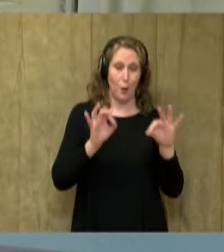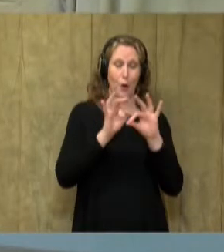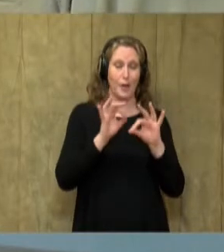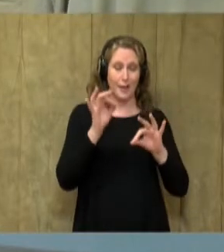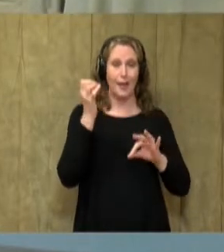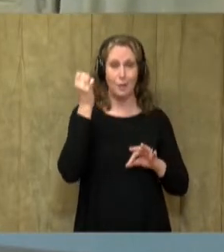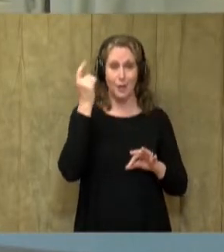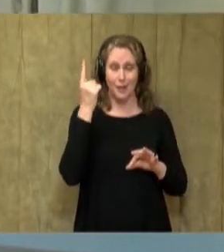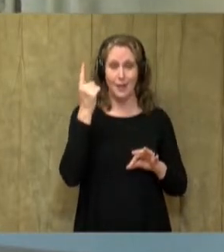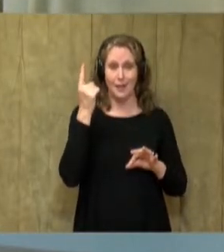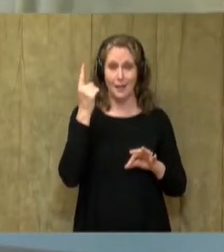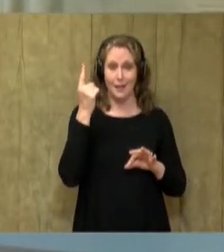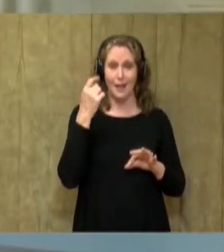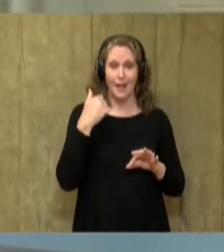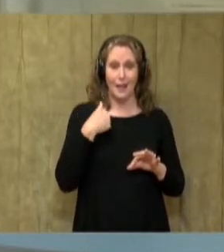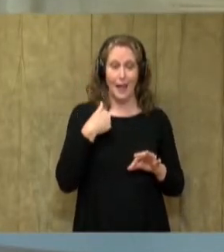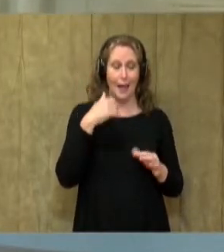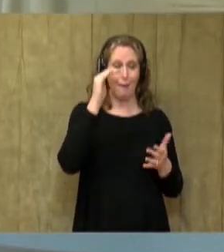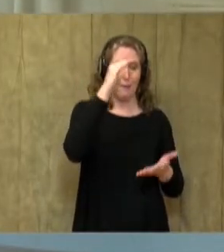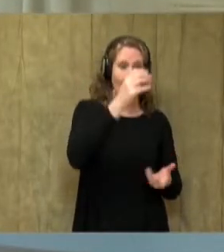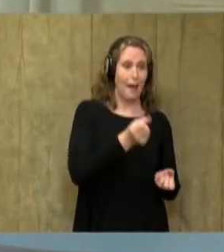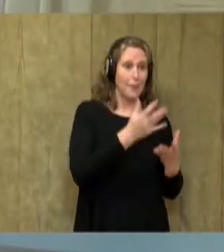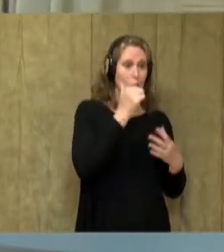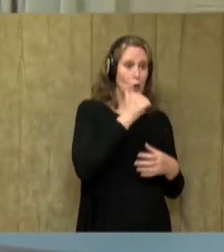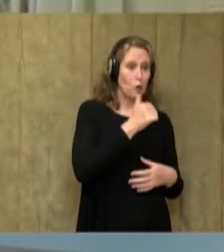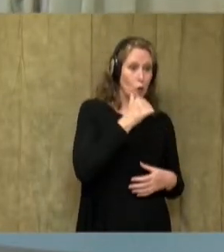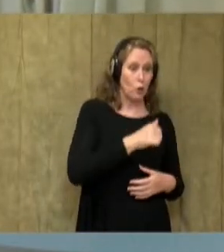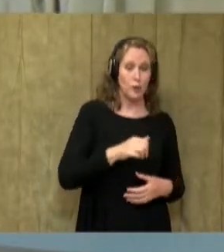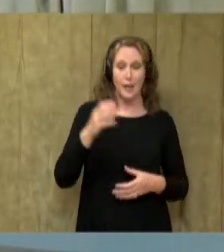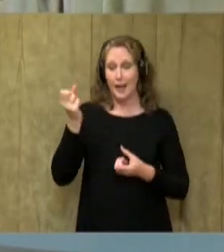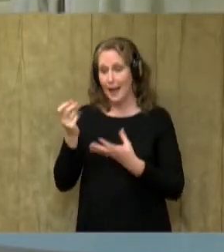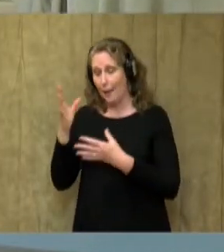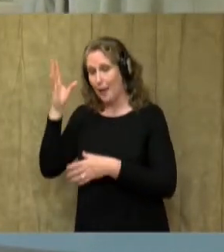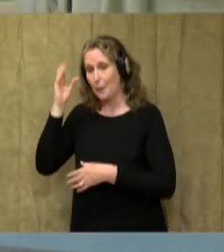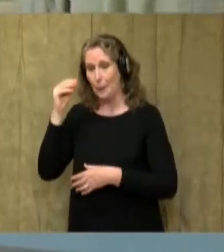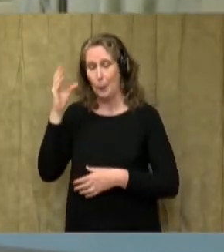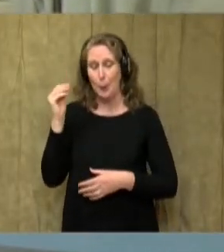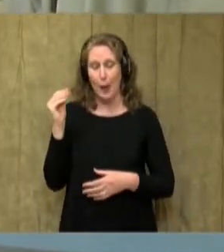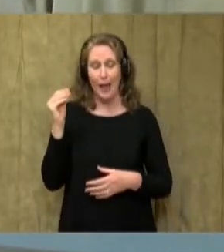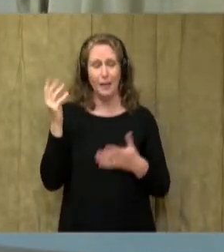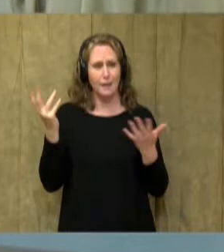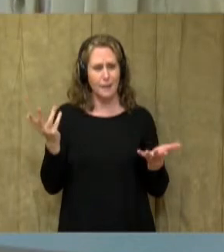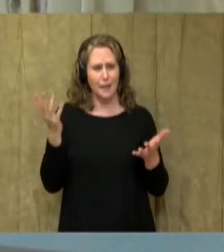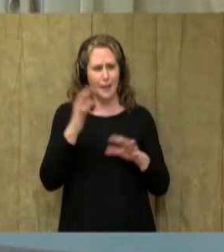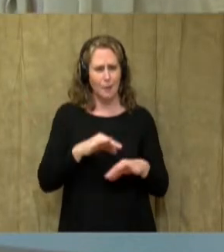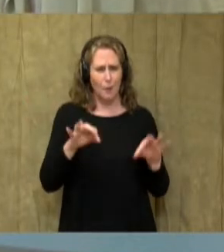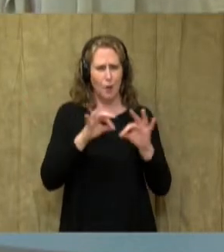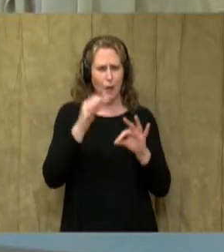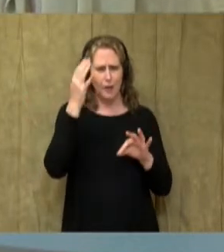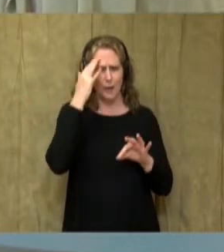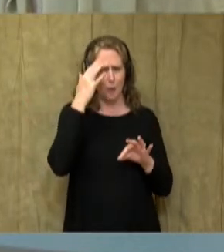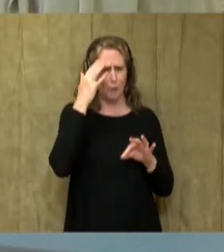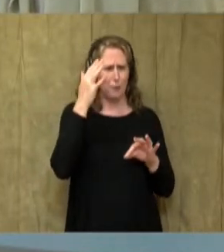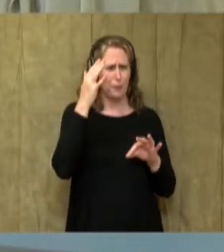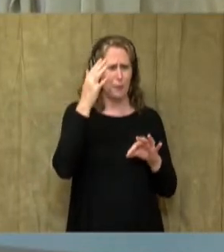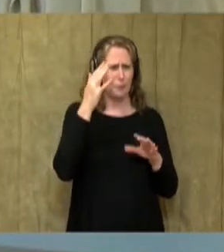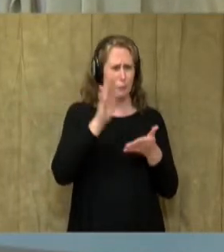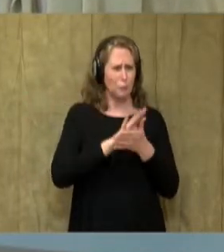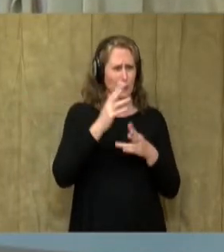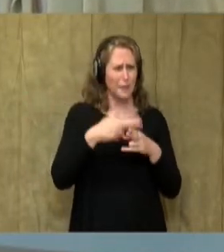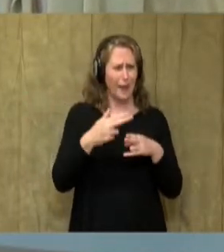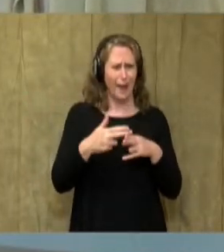know that there are 327 girls and 276 boys. Is it important for us to know what the name of the school